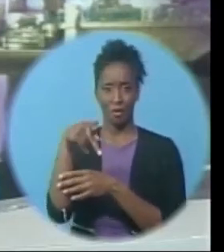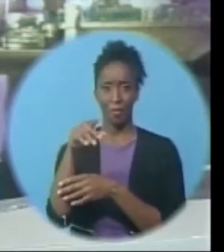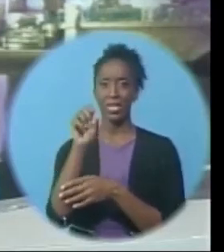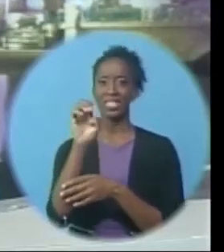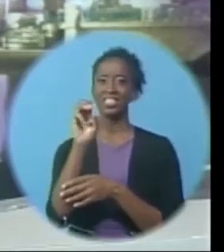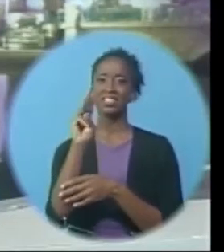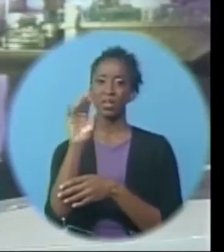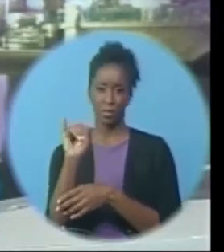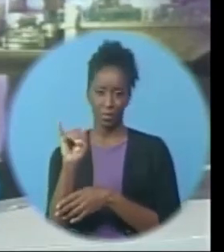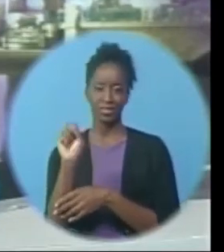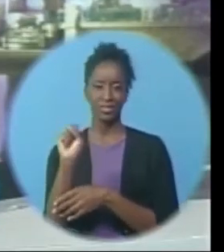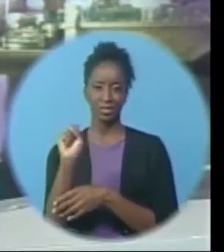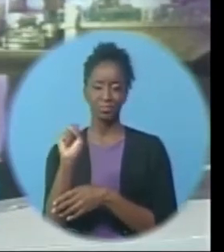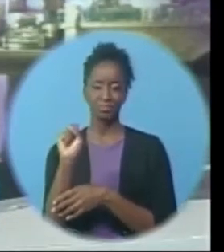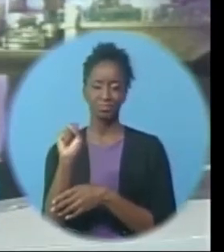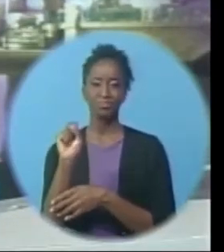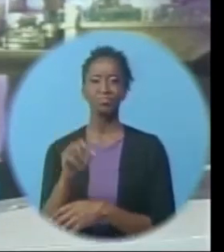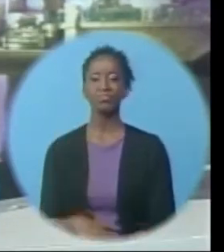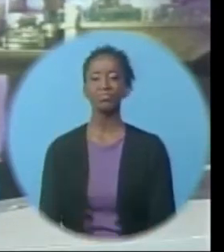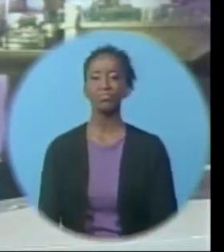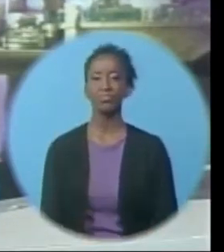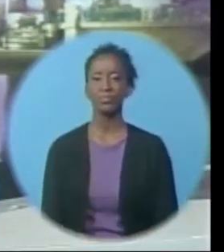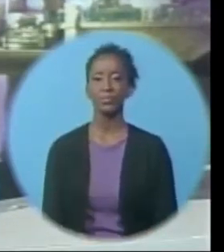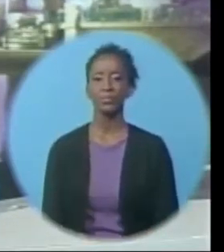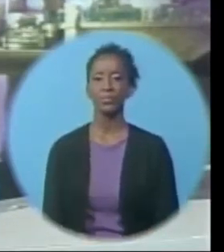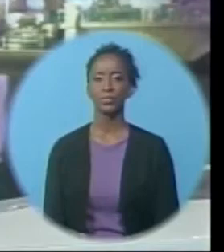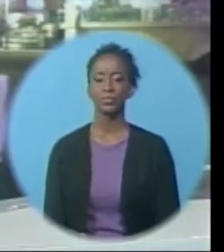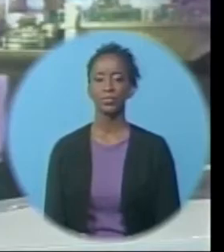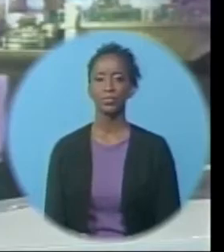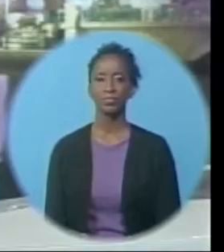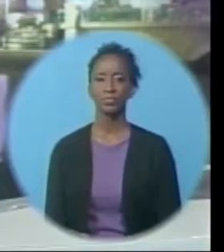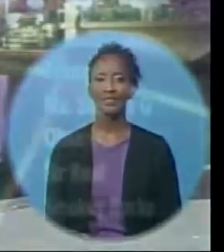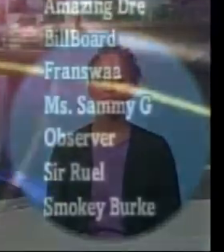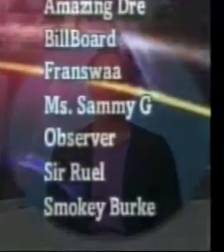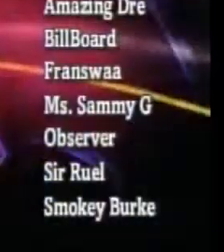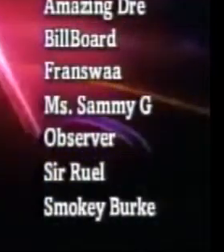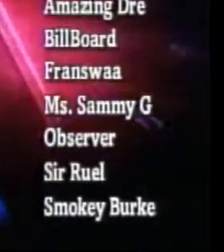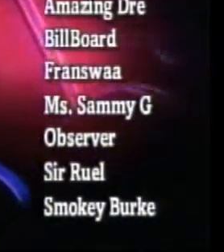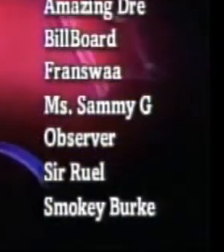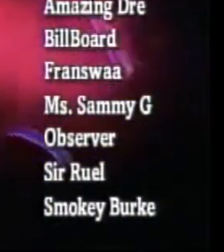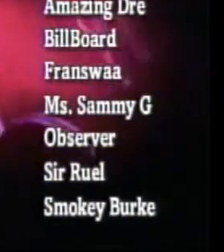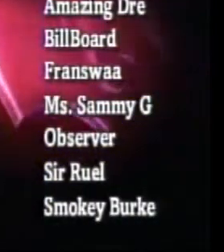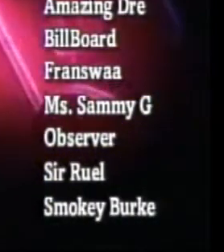Crop competition. The Big Show and the House of Soca tents have 7